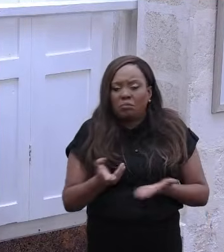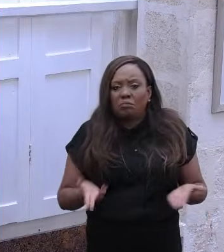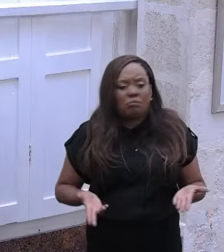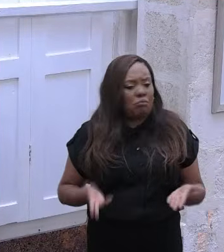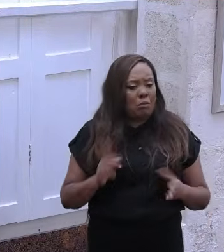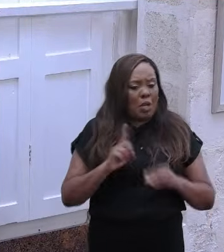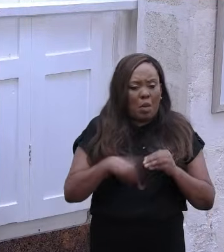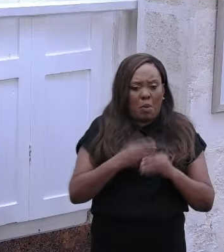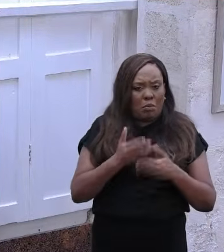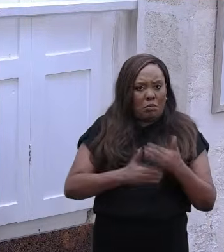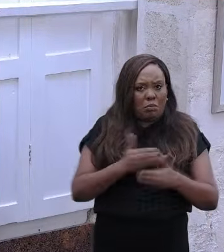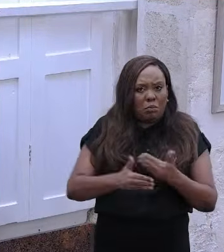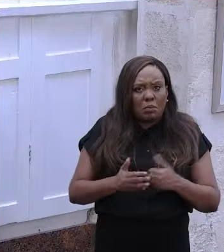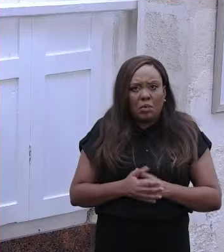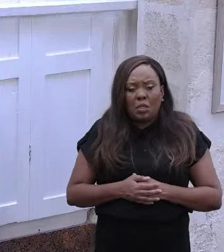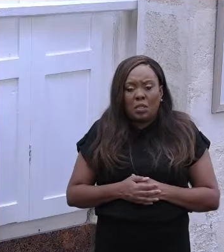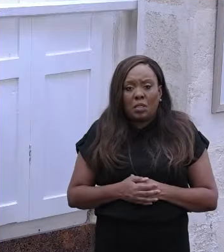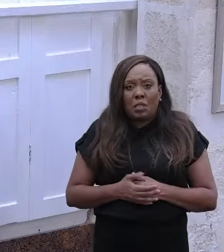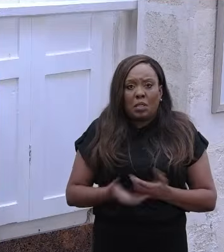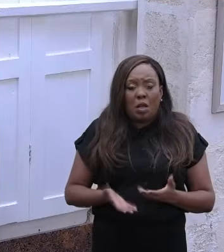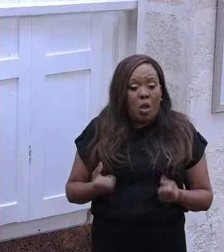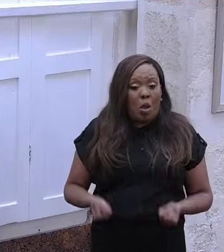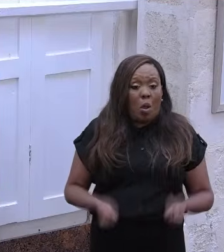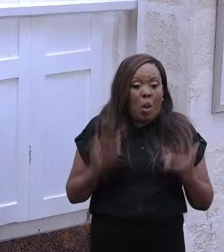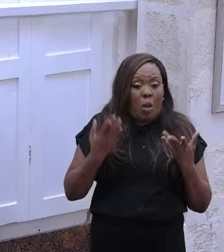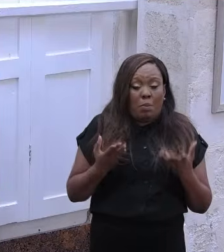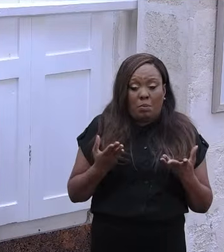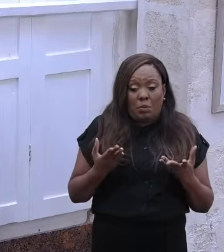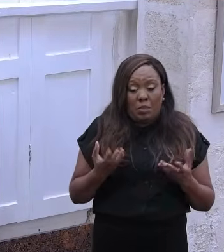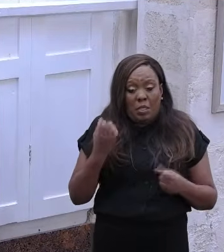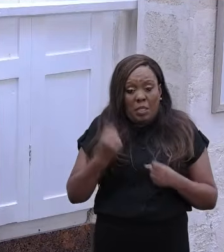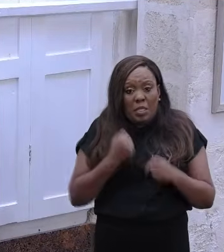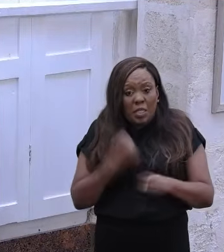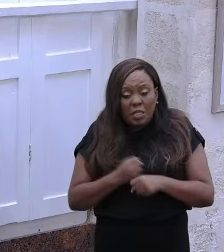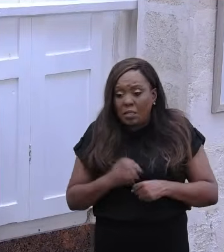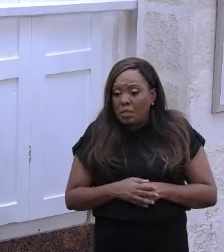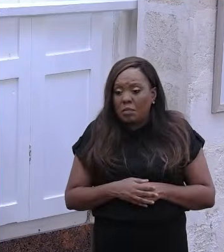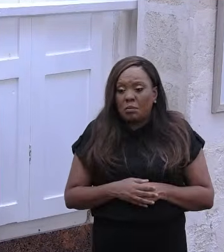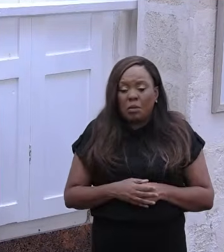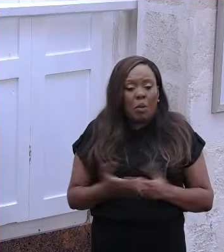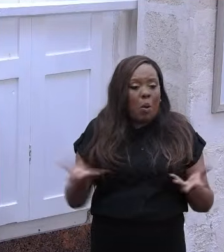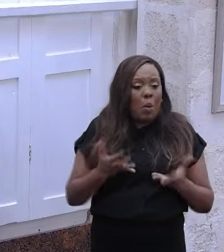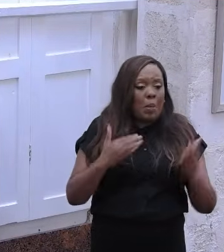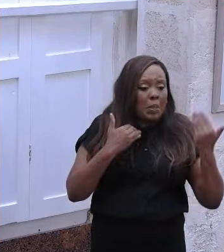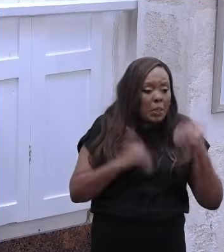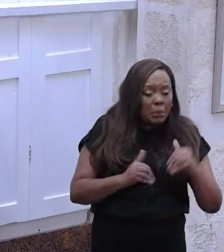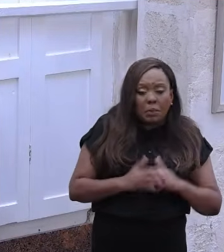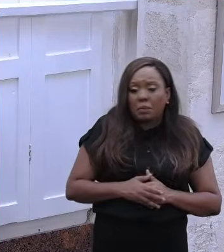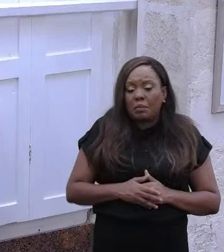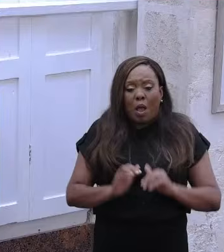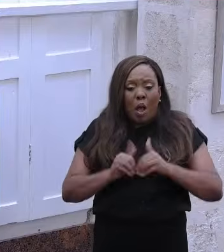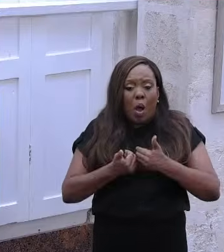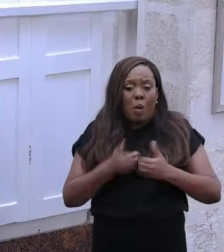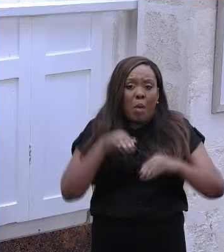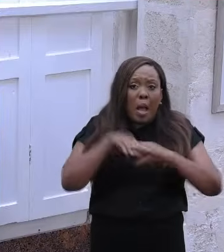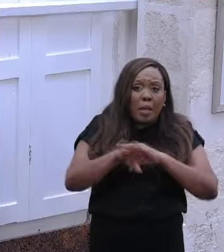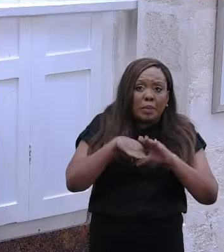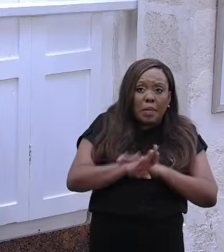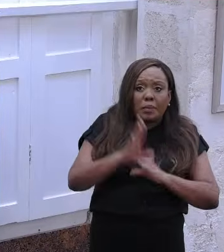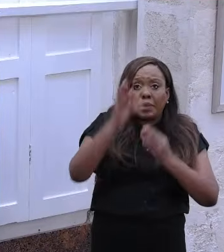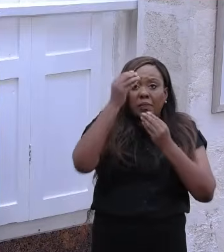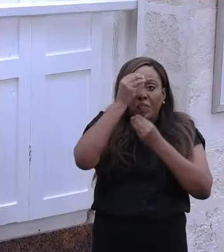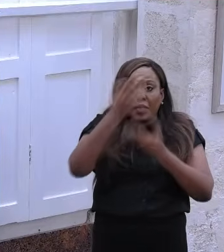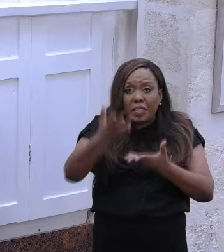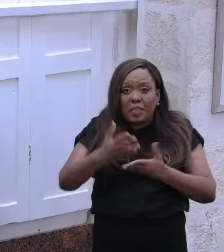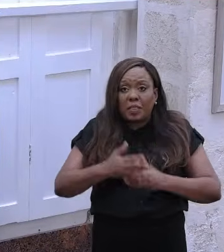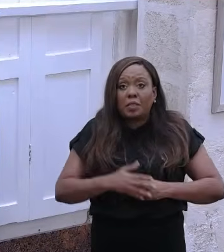and the rapidity, the quickness, the speed with which we are able to access information gives us new tools to